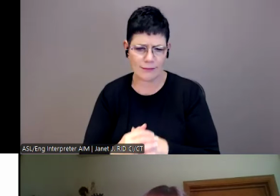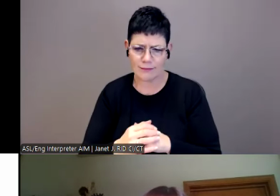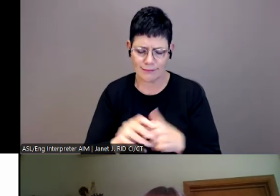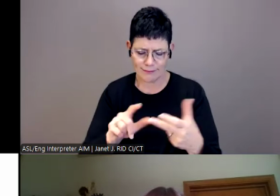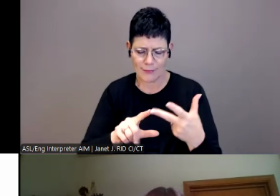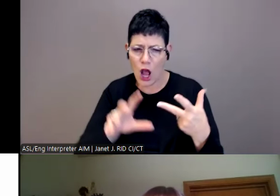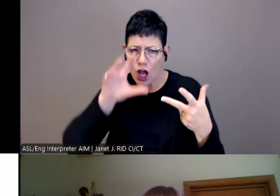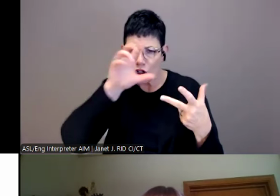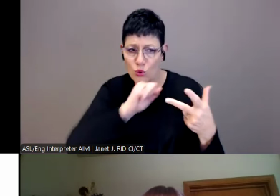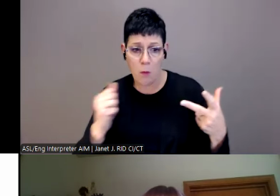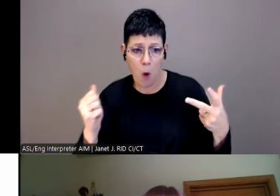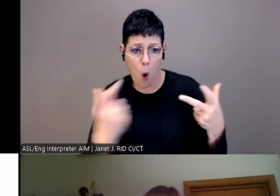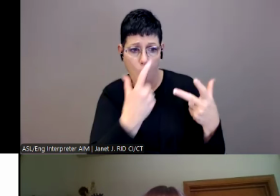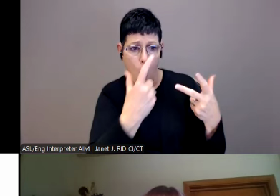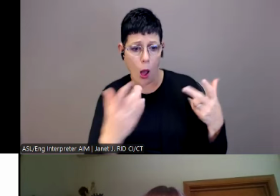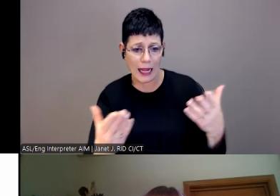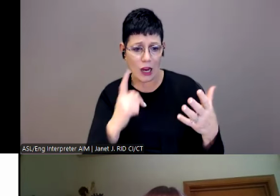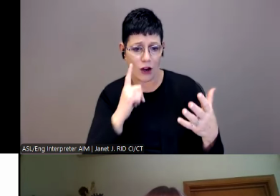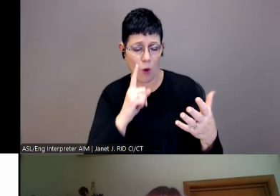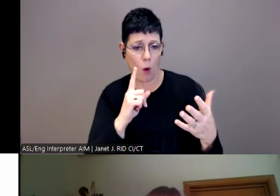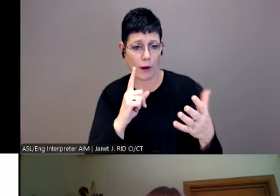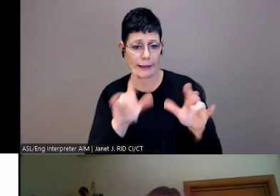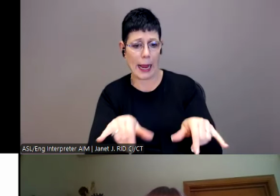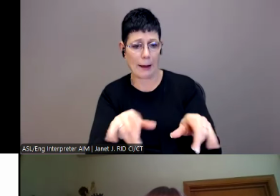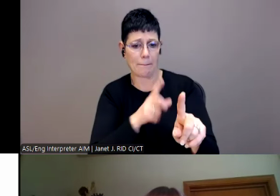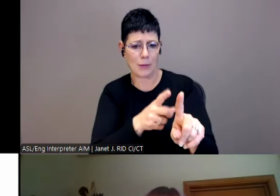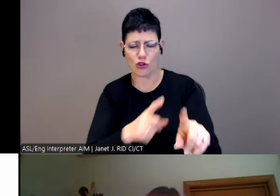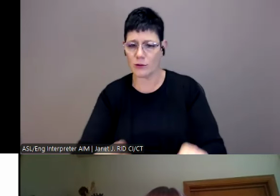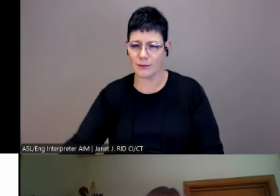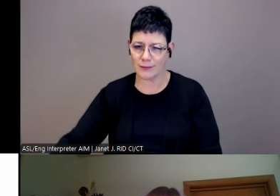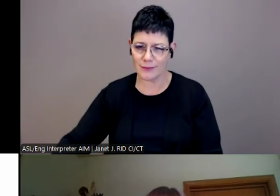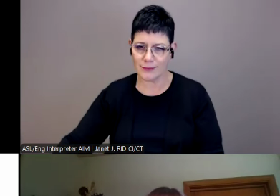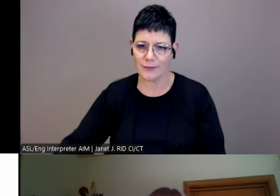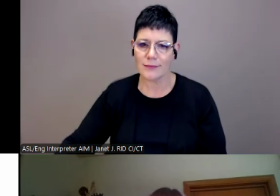that everybody is here for the mission. But